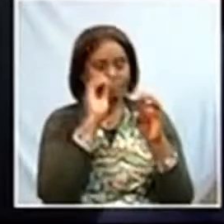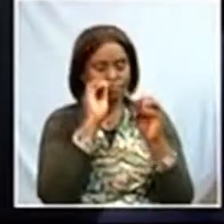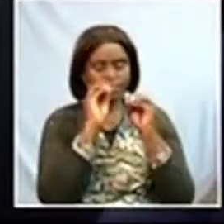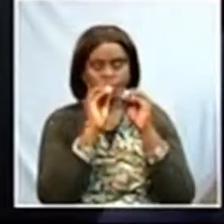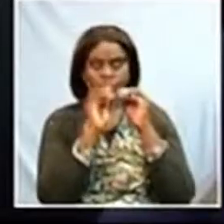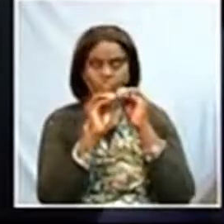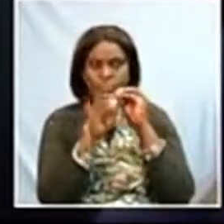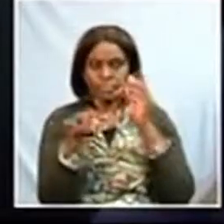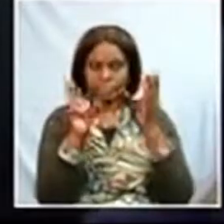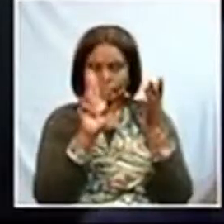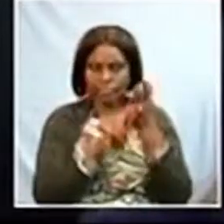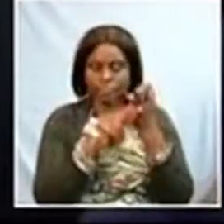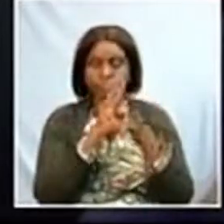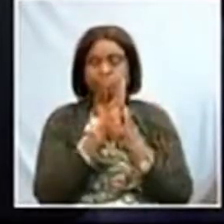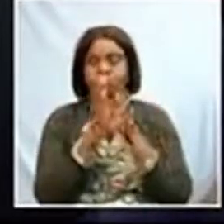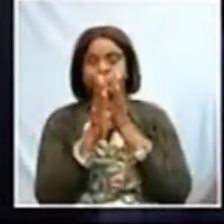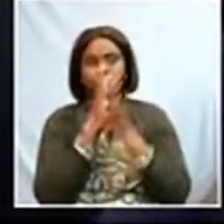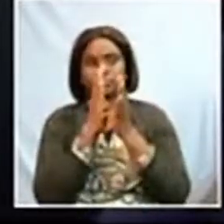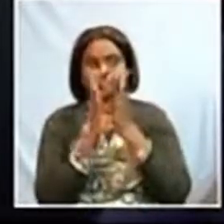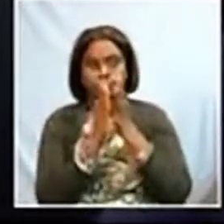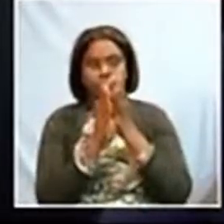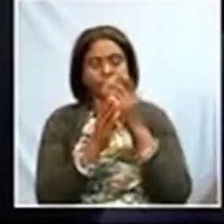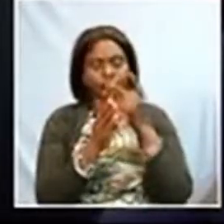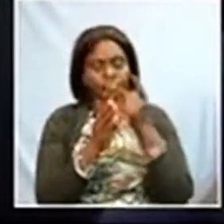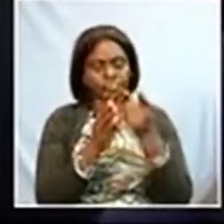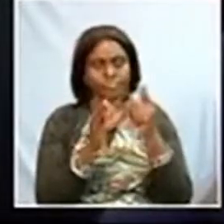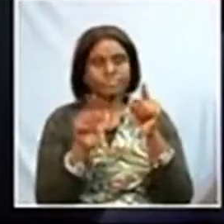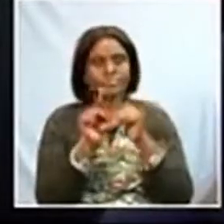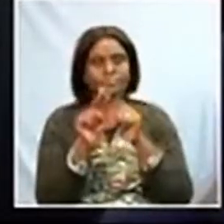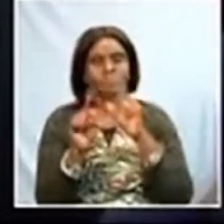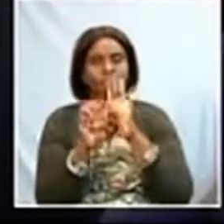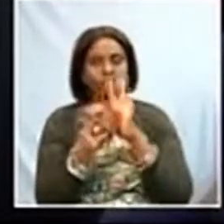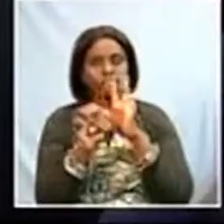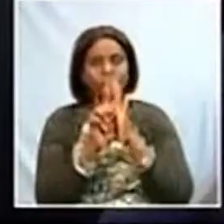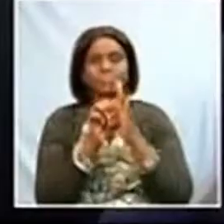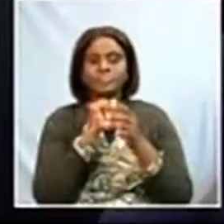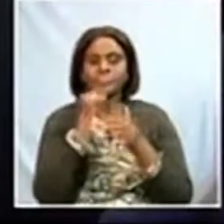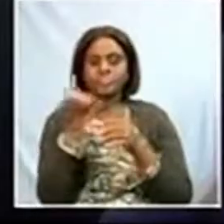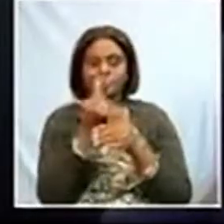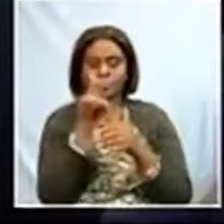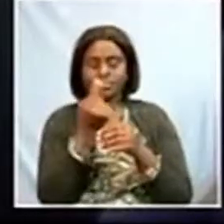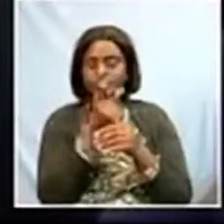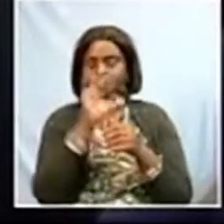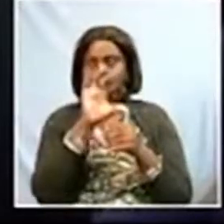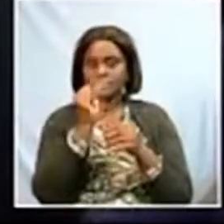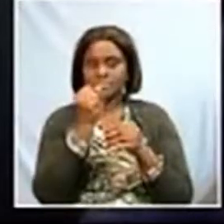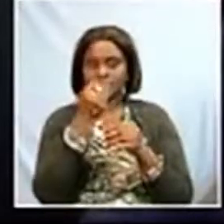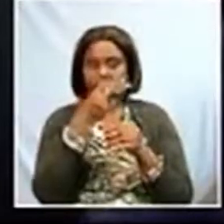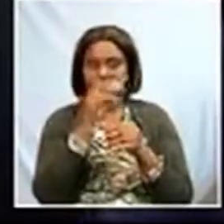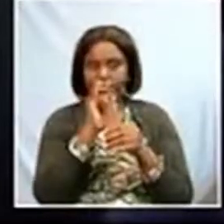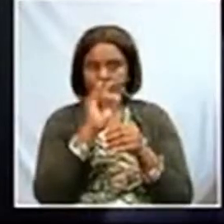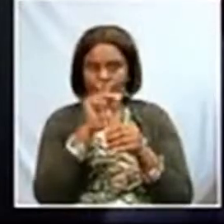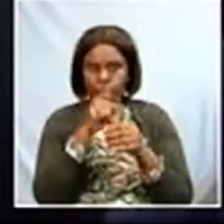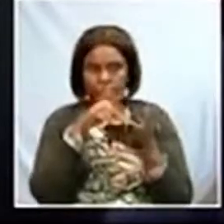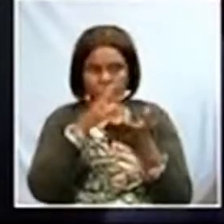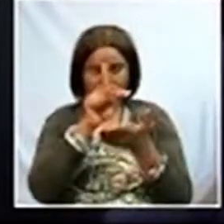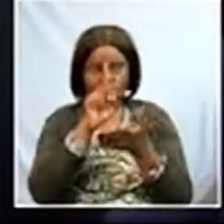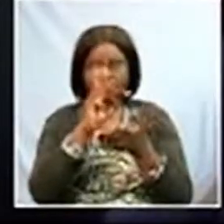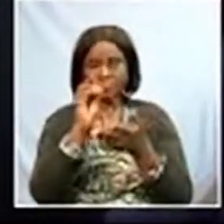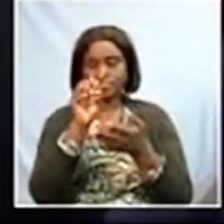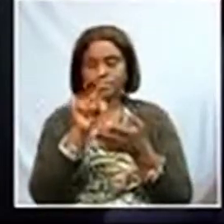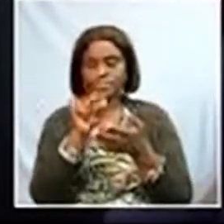reliability restructuring. That is, instead of cashing the advance bond